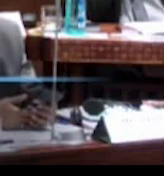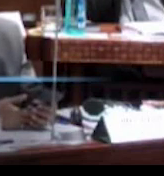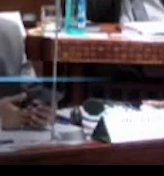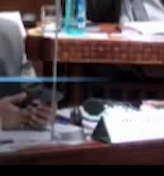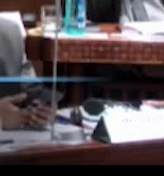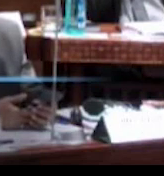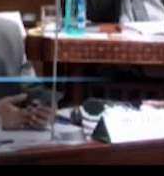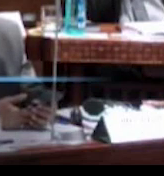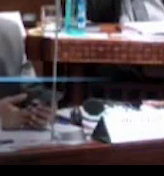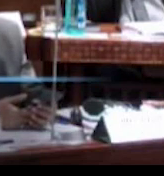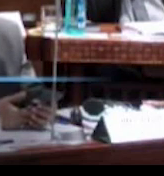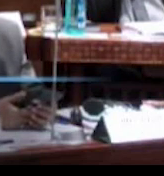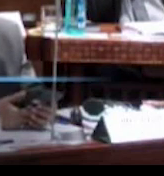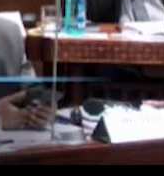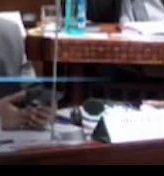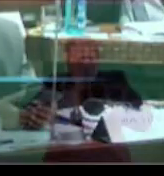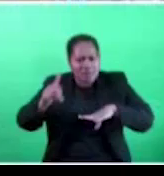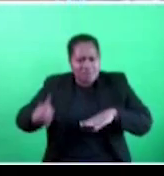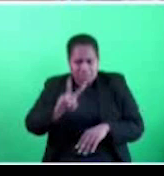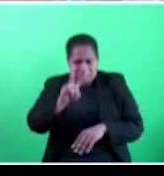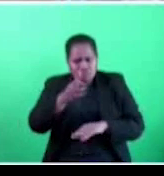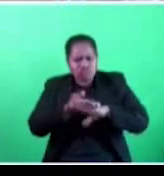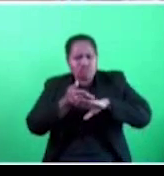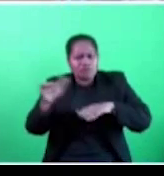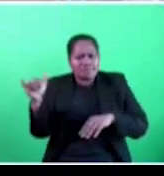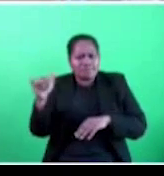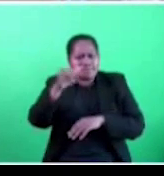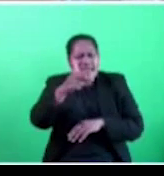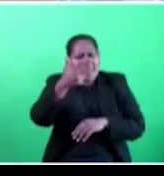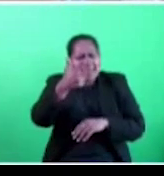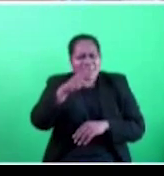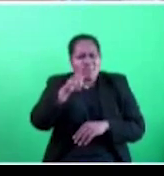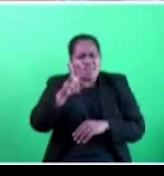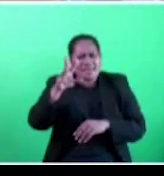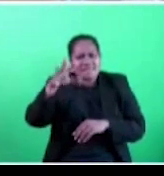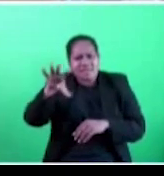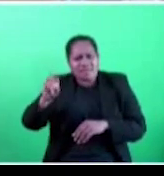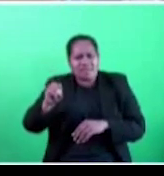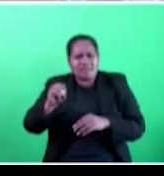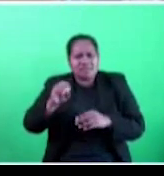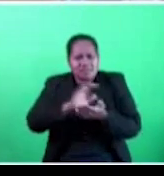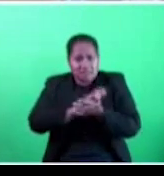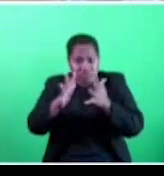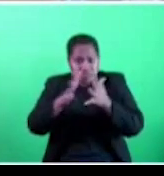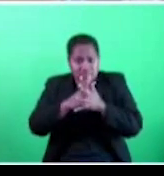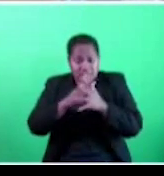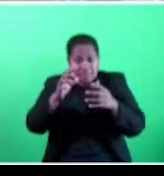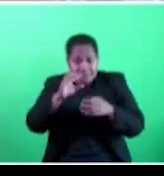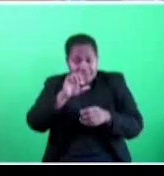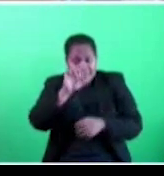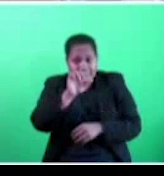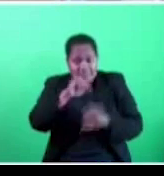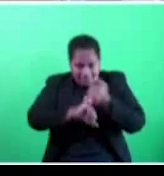update Parliament on the performance of the two new Fiji Airways A350 XWBs and whether the aircrafts